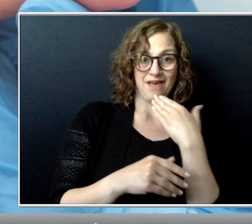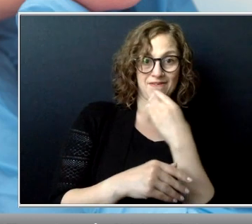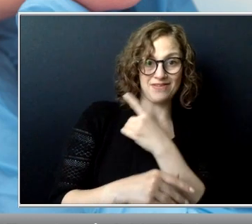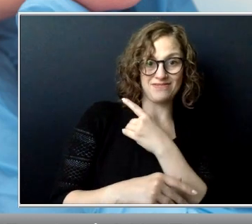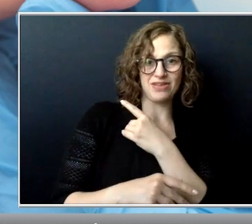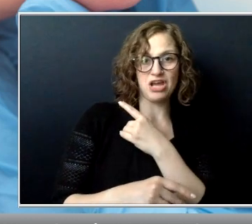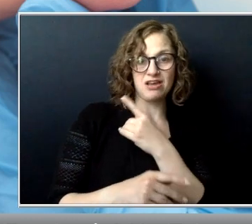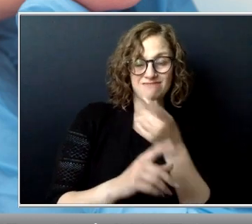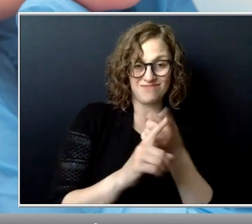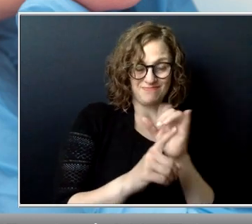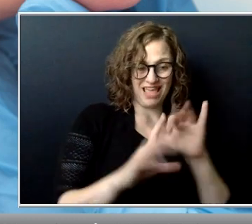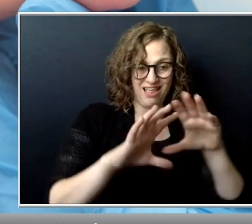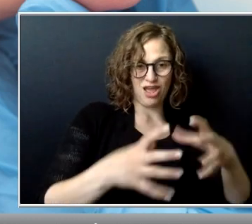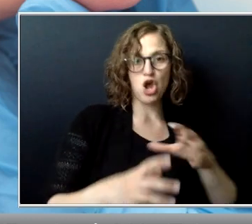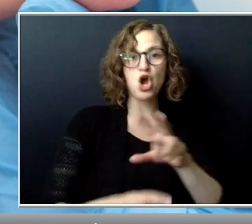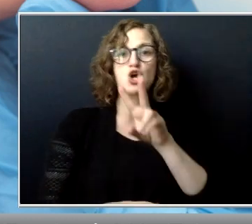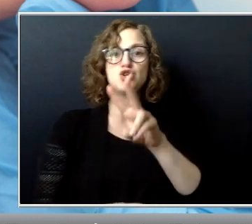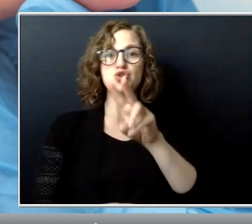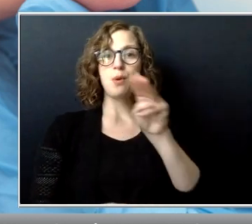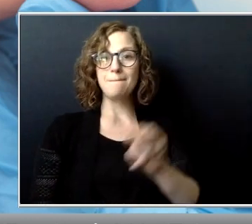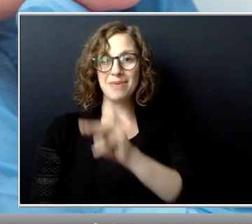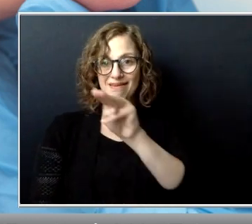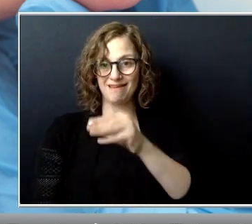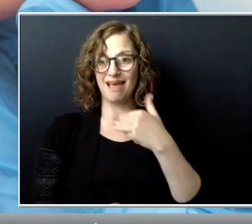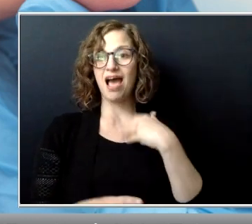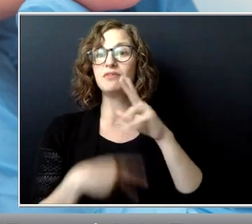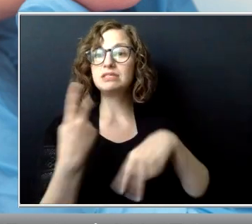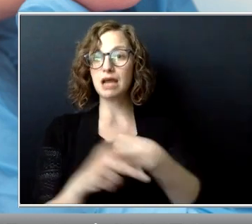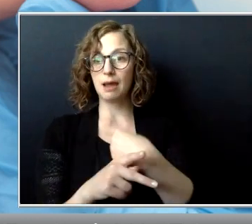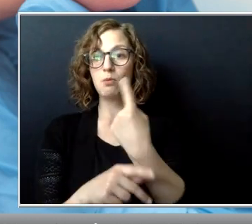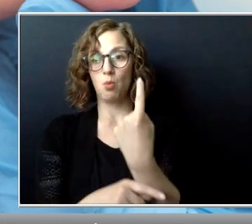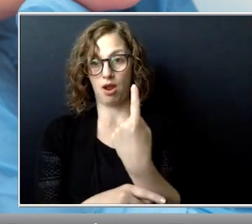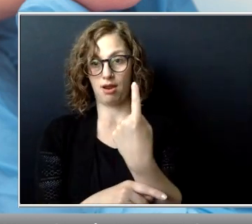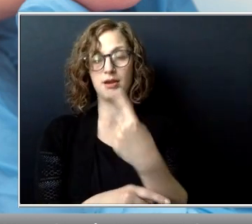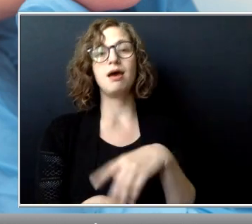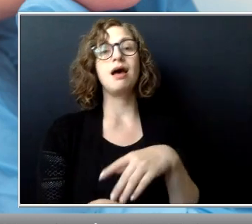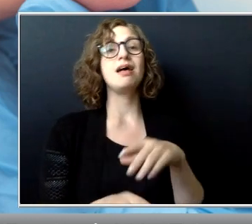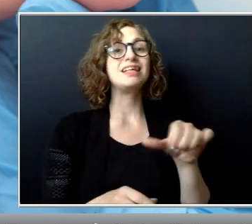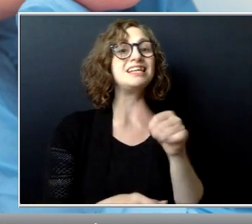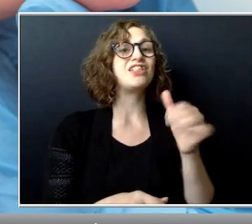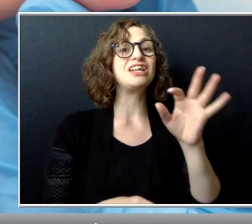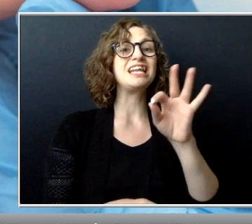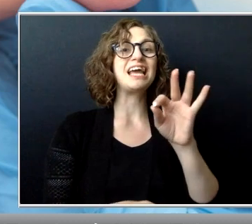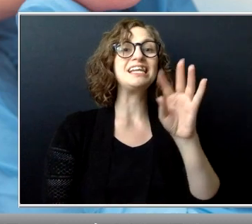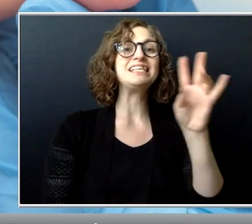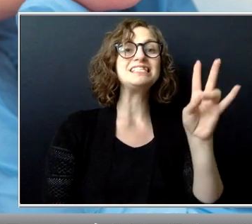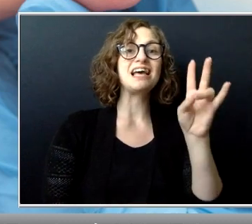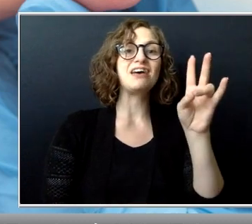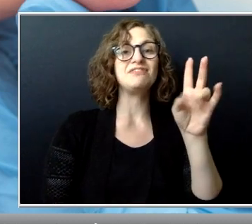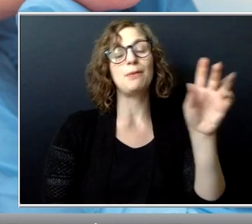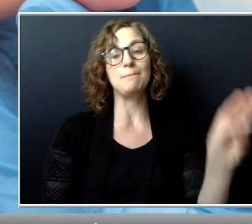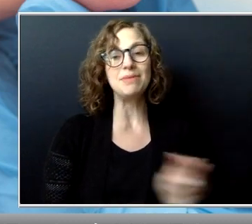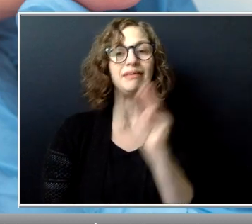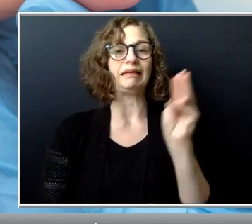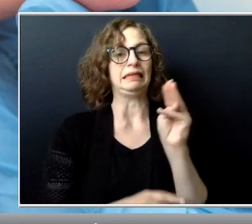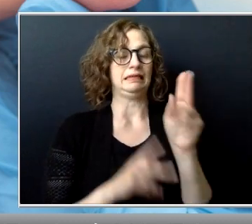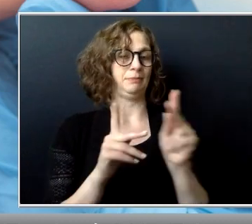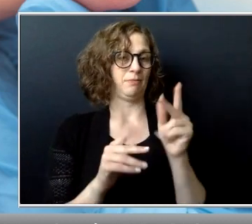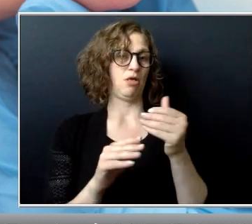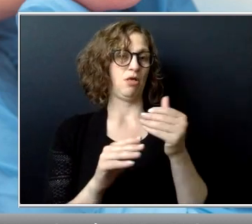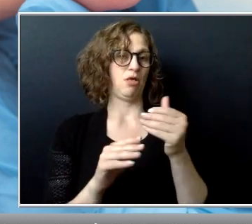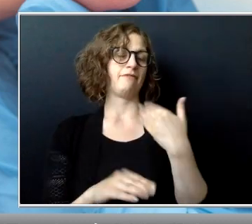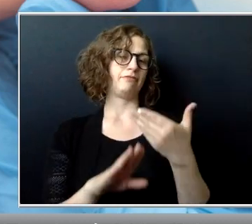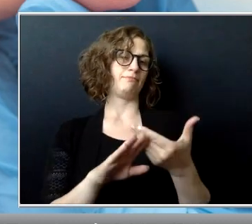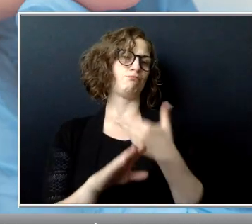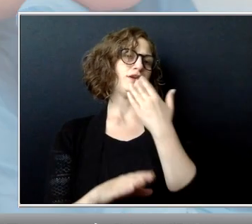another 97 million people who have prediabetes. That's more than 1 out of every 3 people you see. You might be one